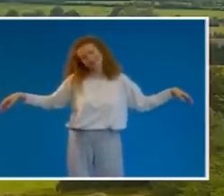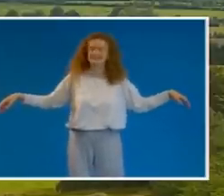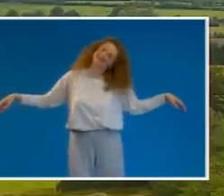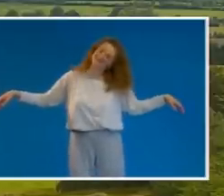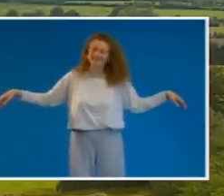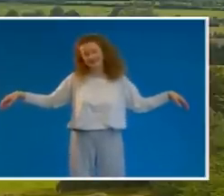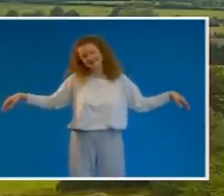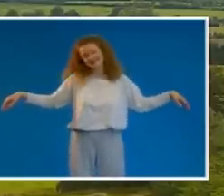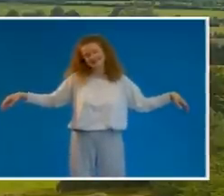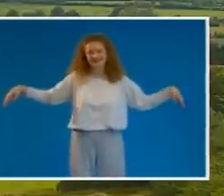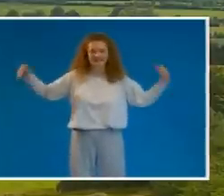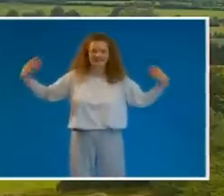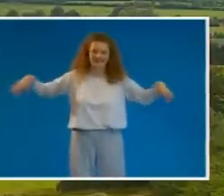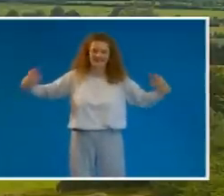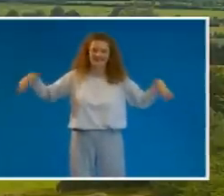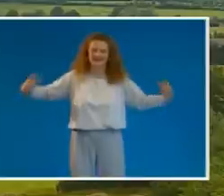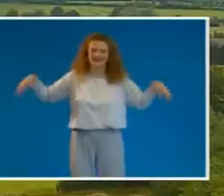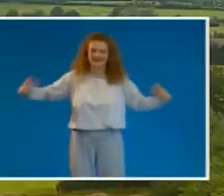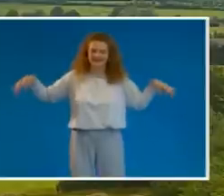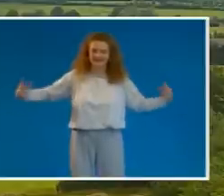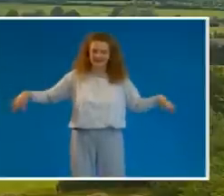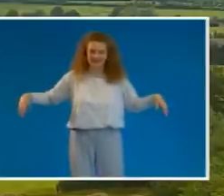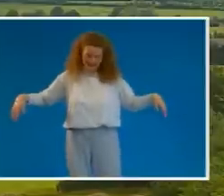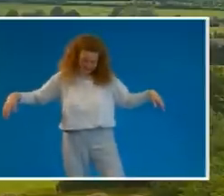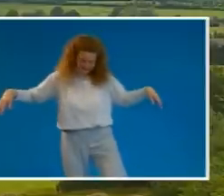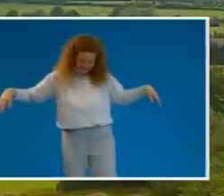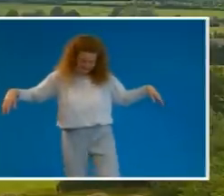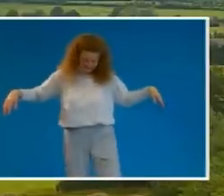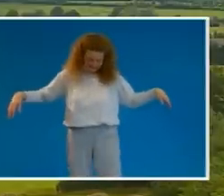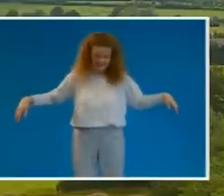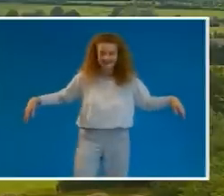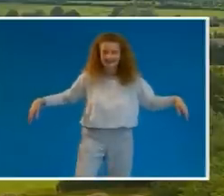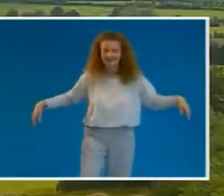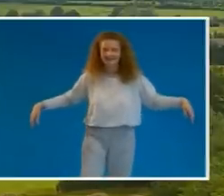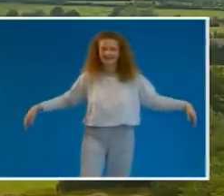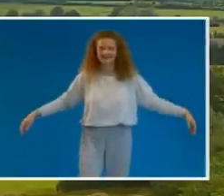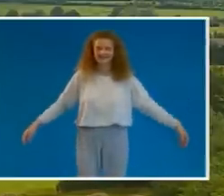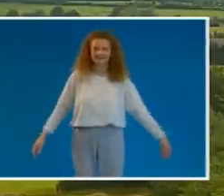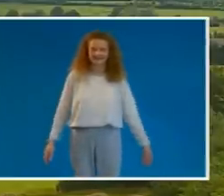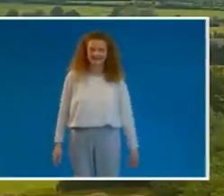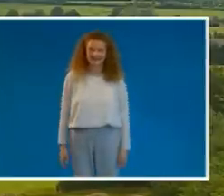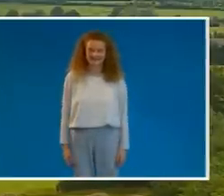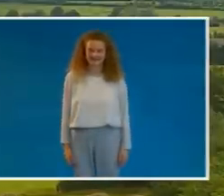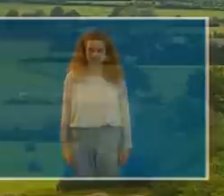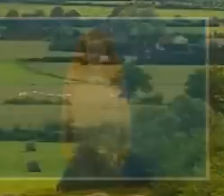a flippy-floppy hat. I can shake my hands like this and shake my feet like that.